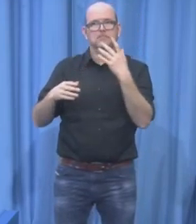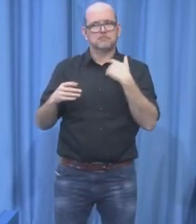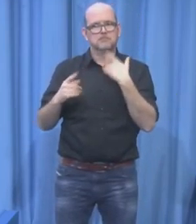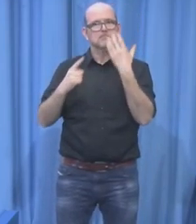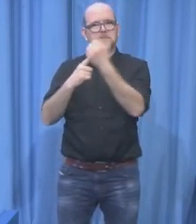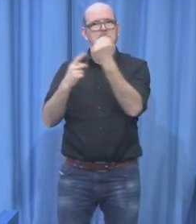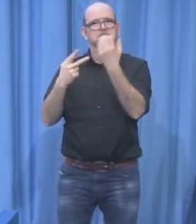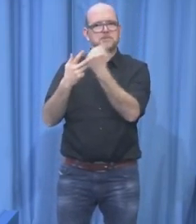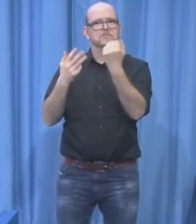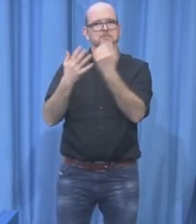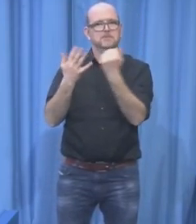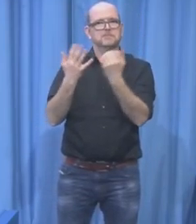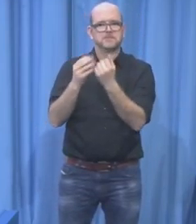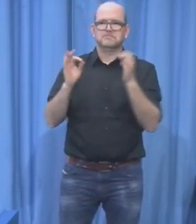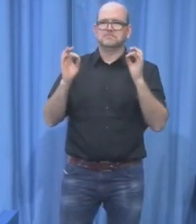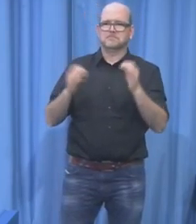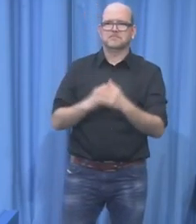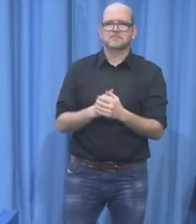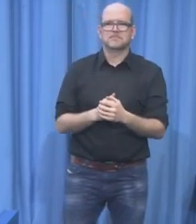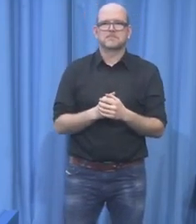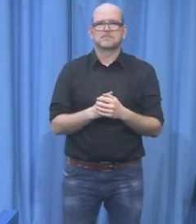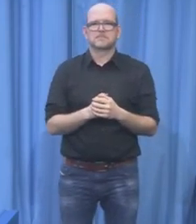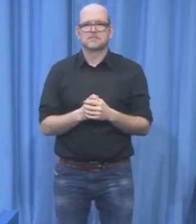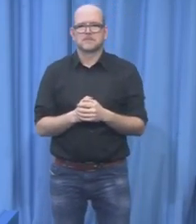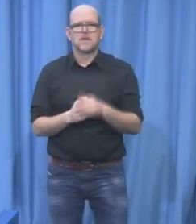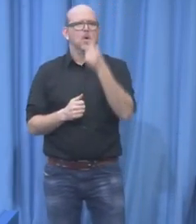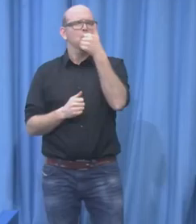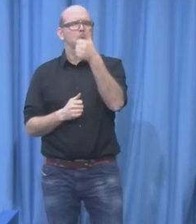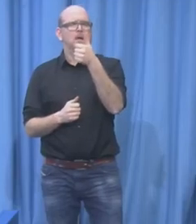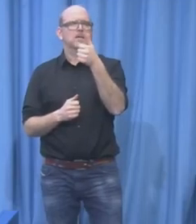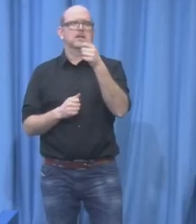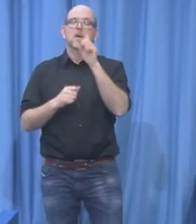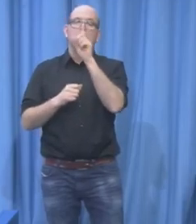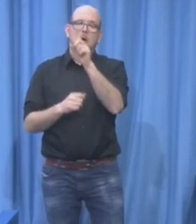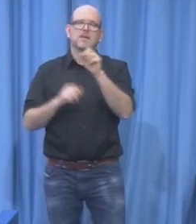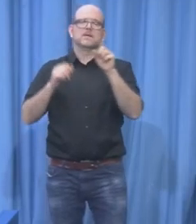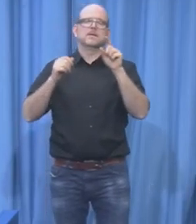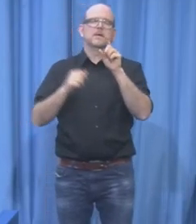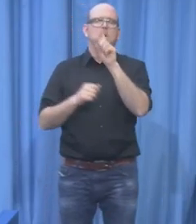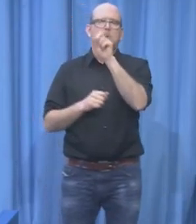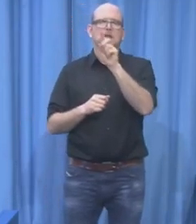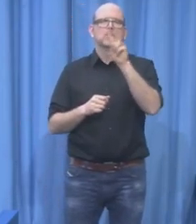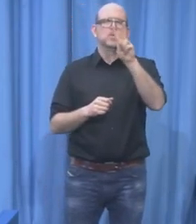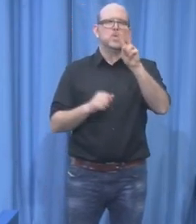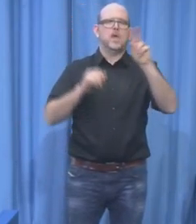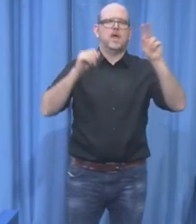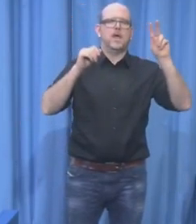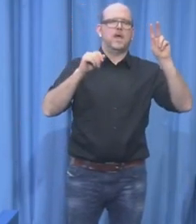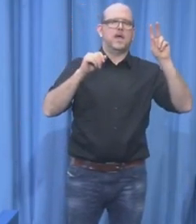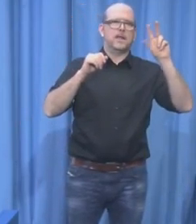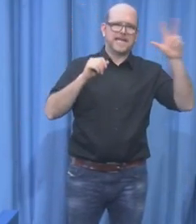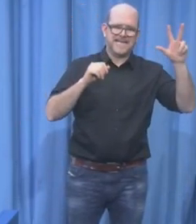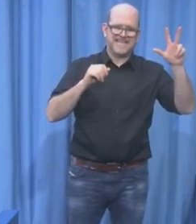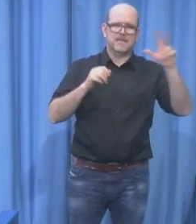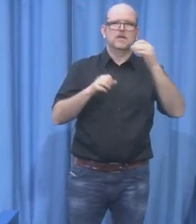2012, and every year we have over 60 local businesses that hire students with a disability.